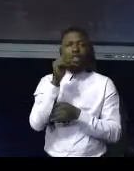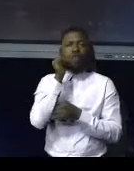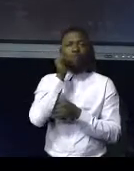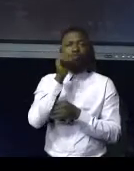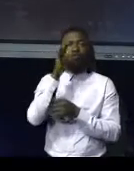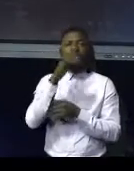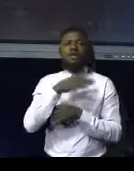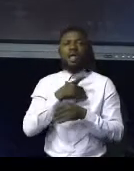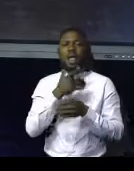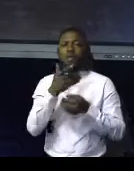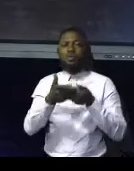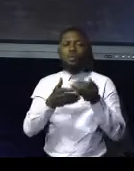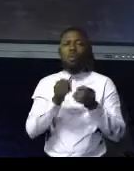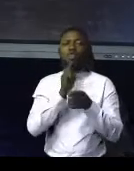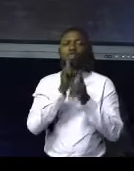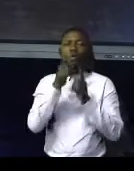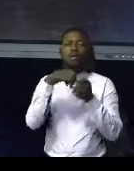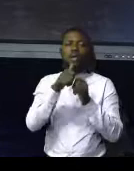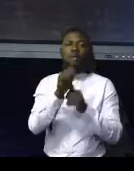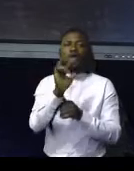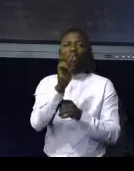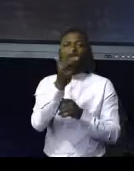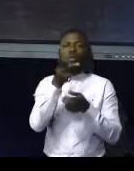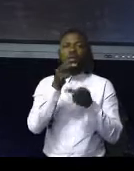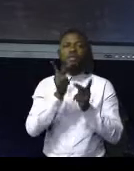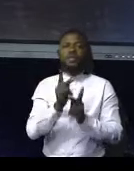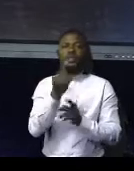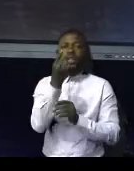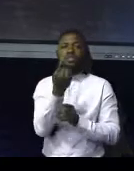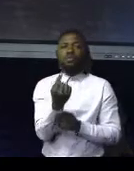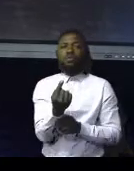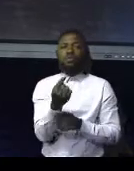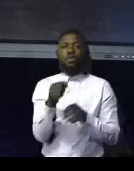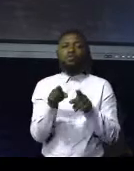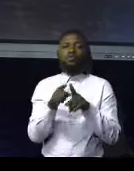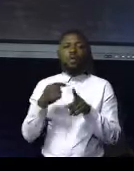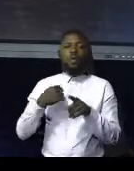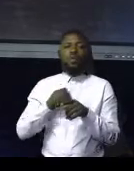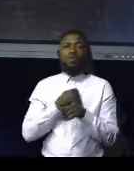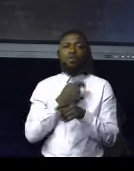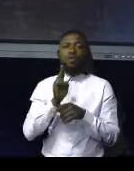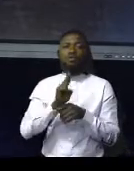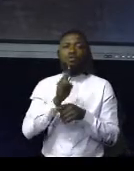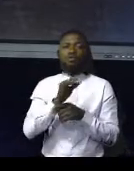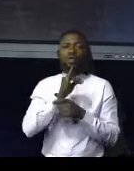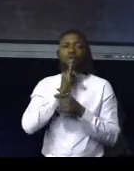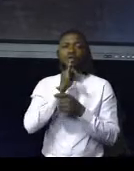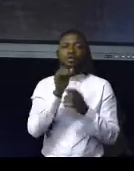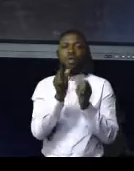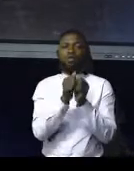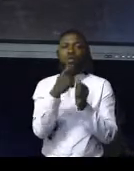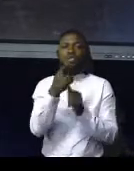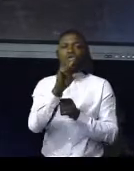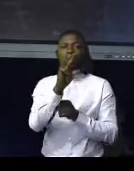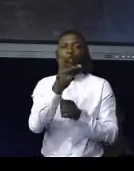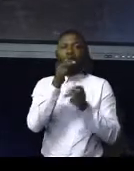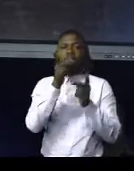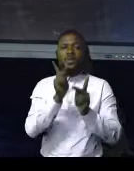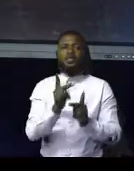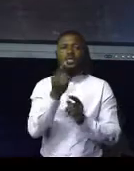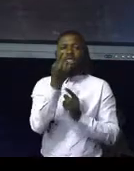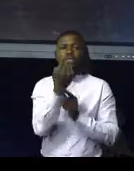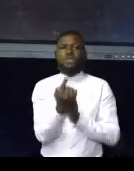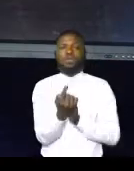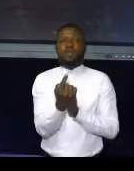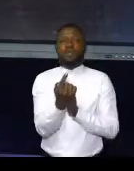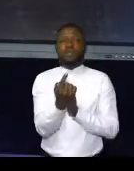the woman, and so on. Talking about third person singular. So we use is with the third person